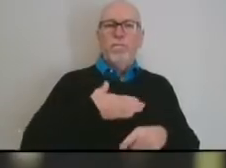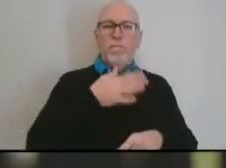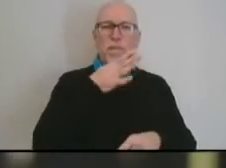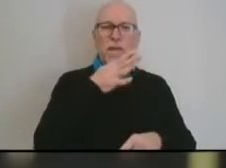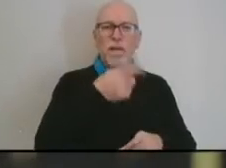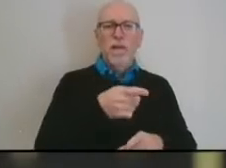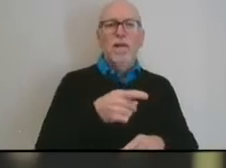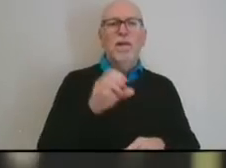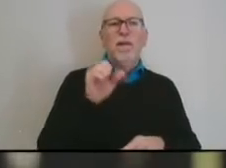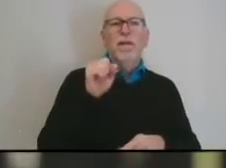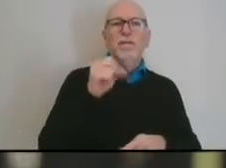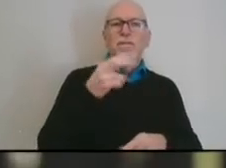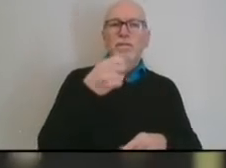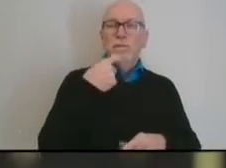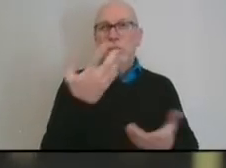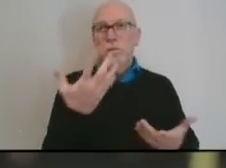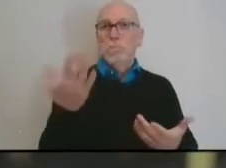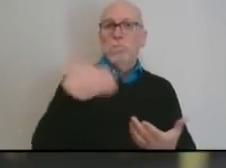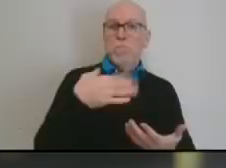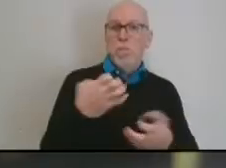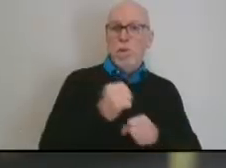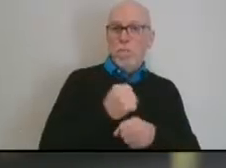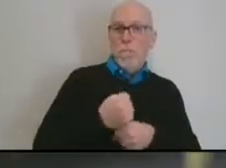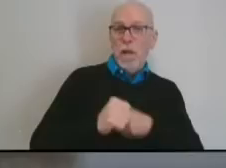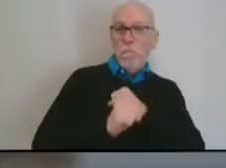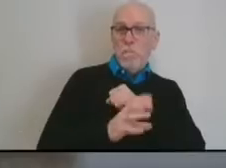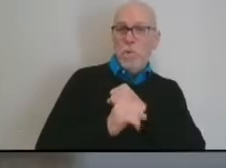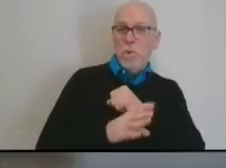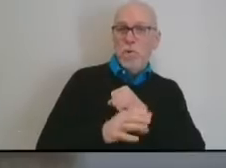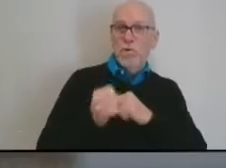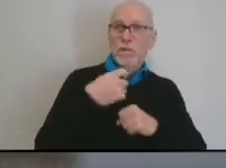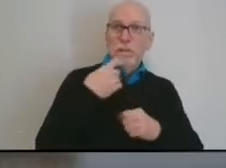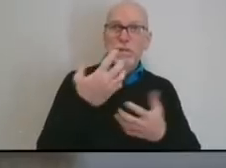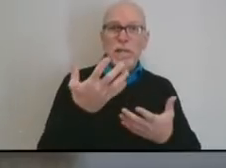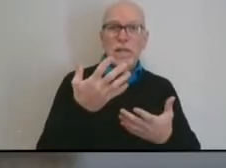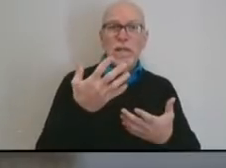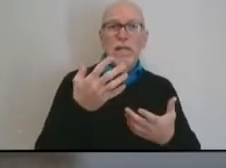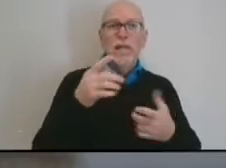like, "Hey, do you want to come do a commercial?" She's like, "It's about your dad."